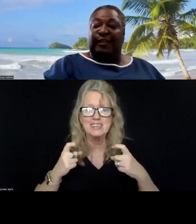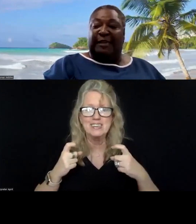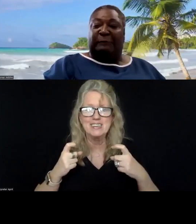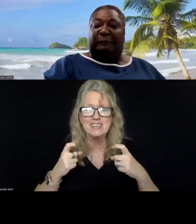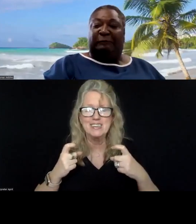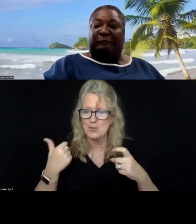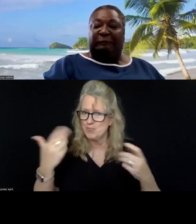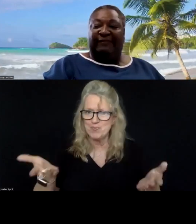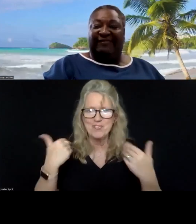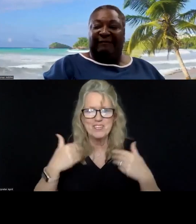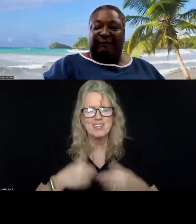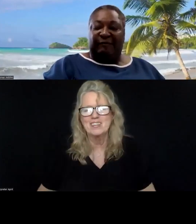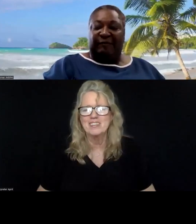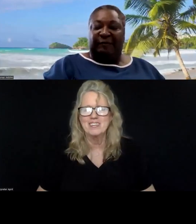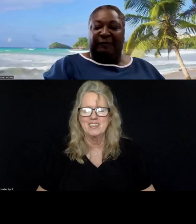we entertain them.